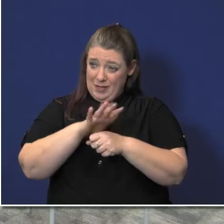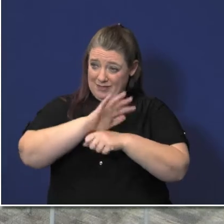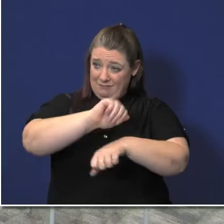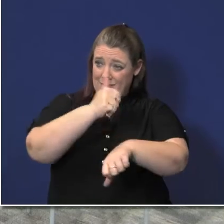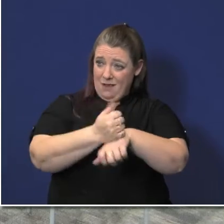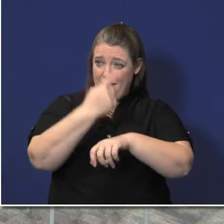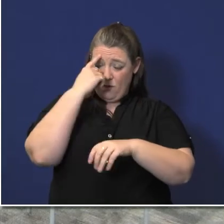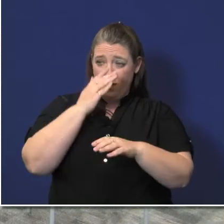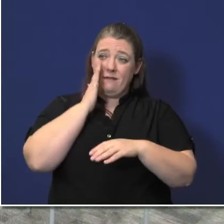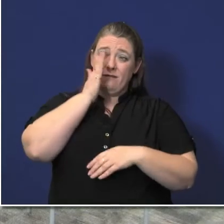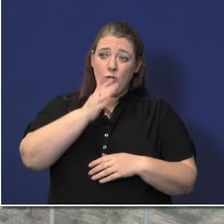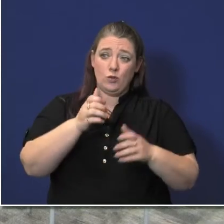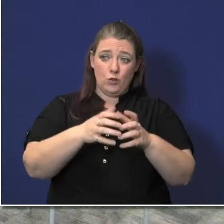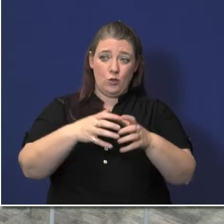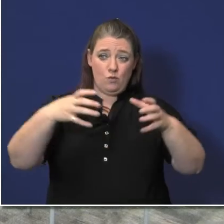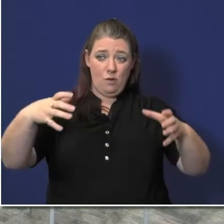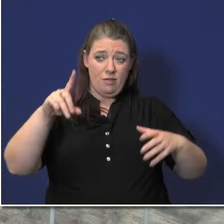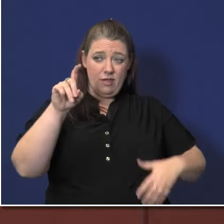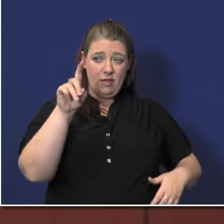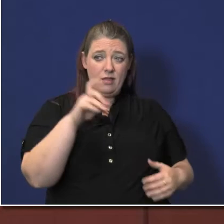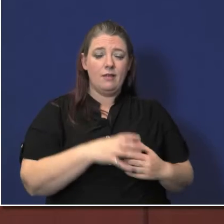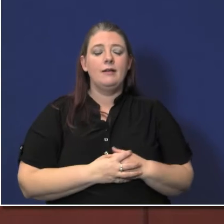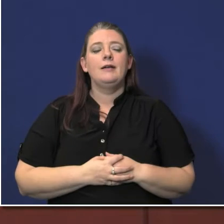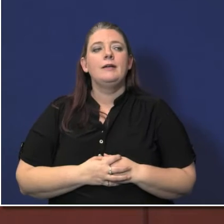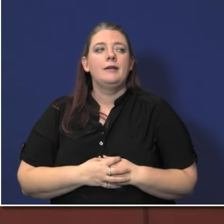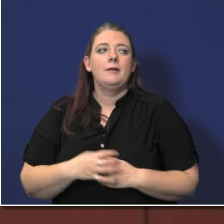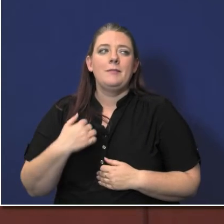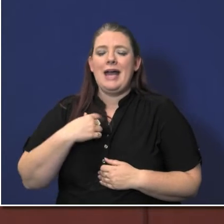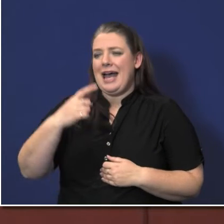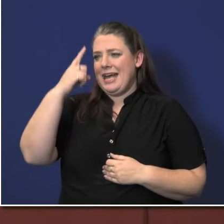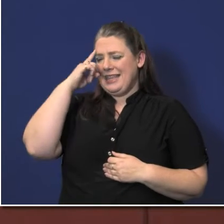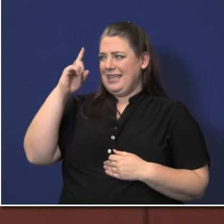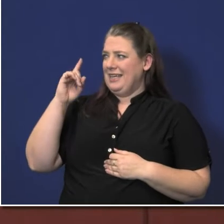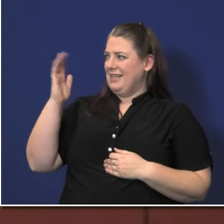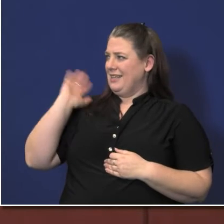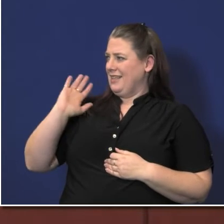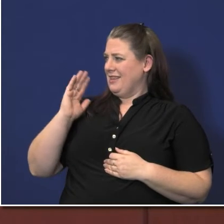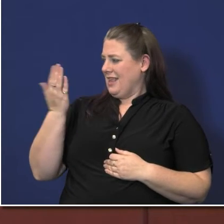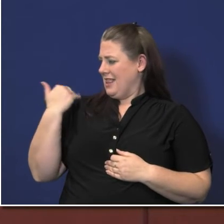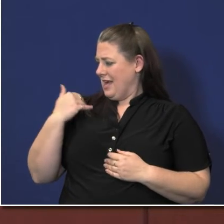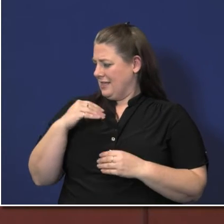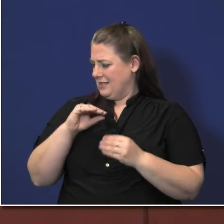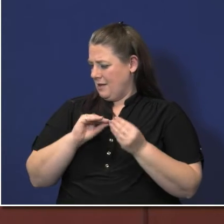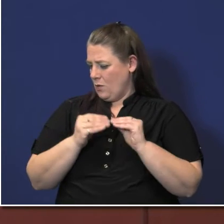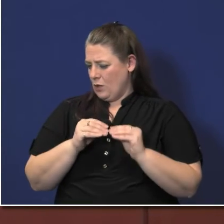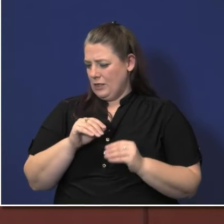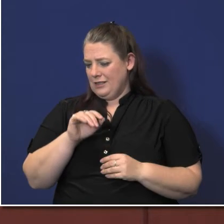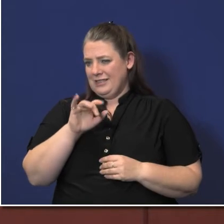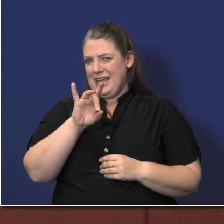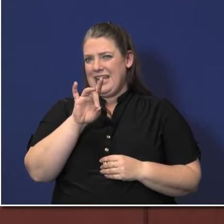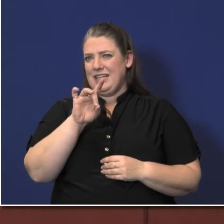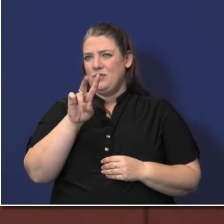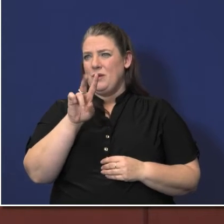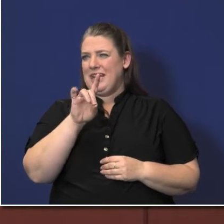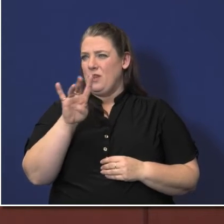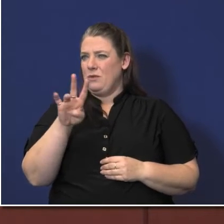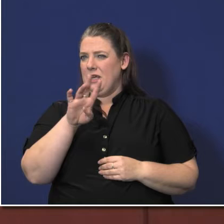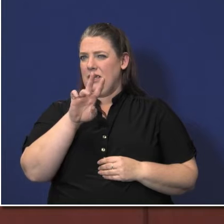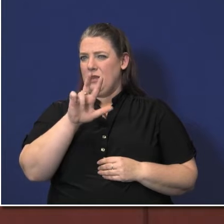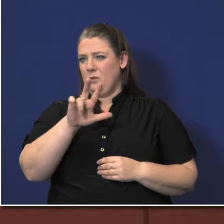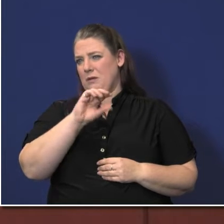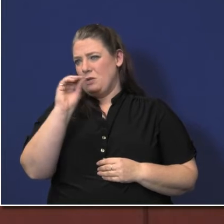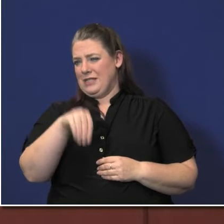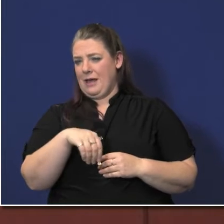growth? I think, Teresa, the last number I saw was we're about 83% built out. So